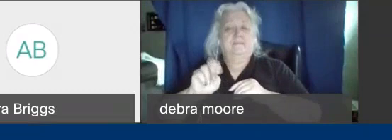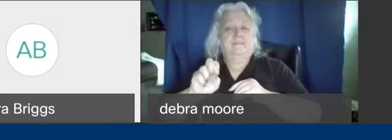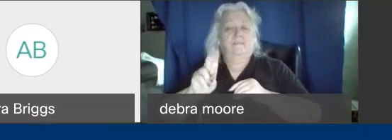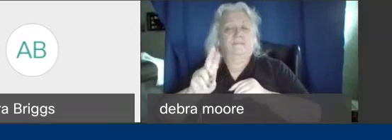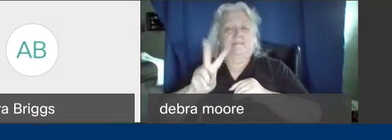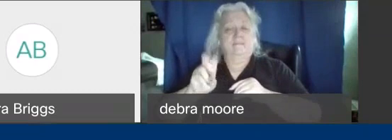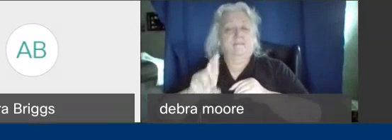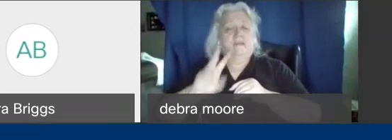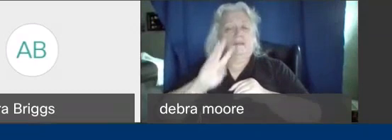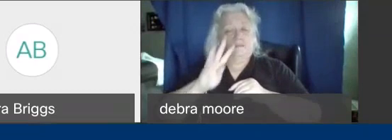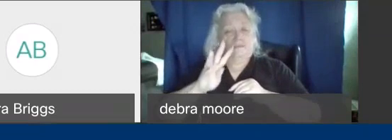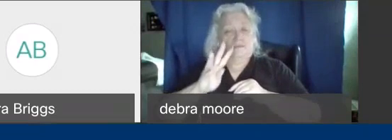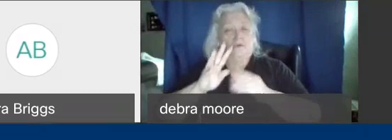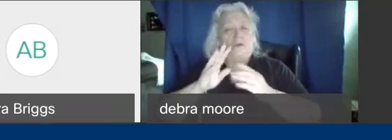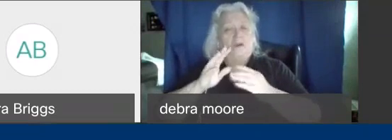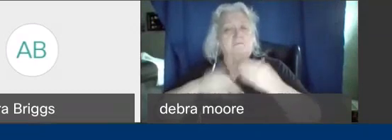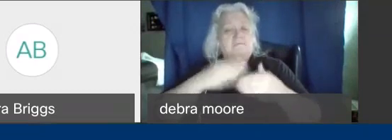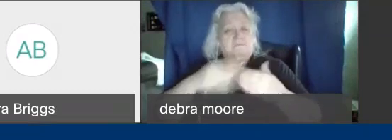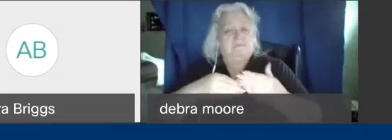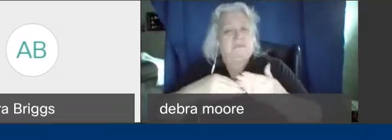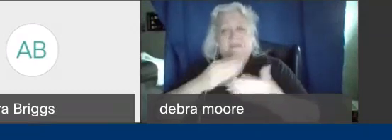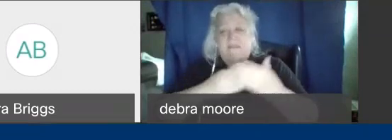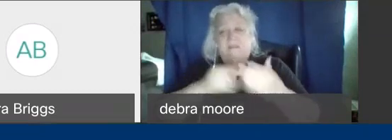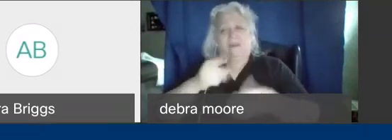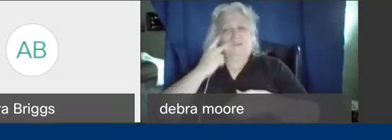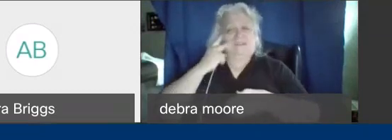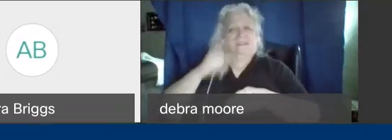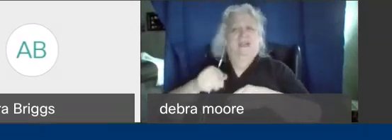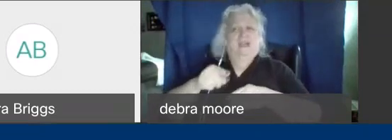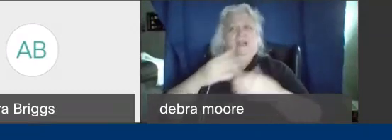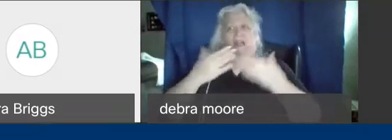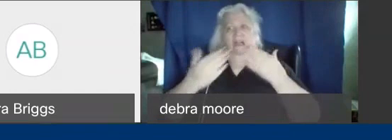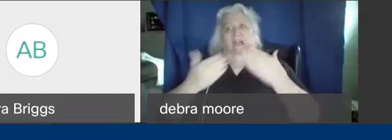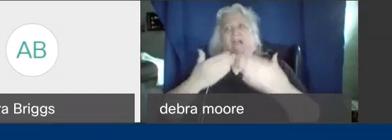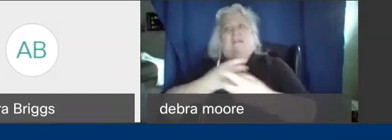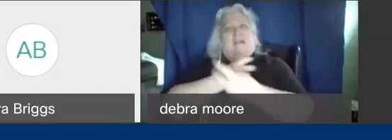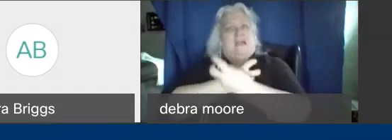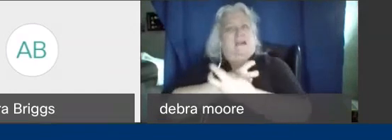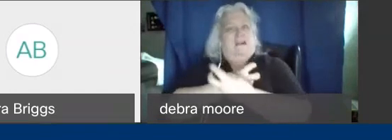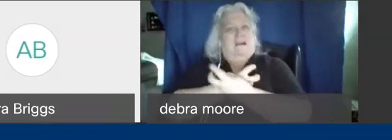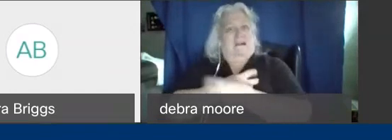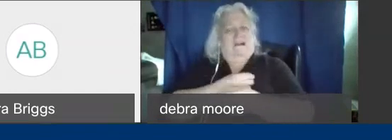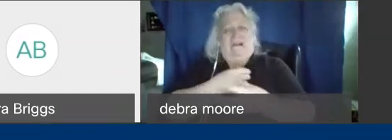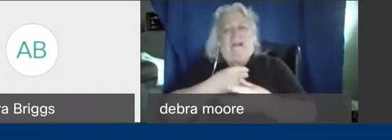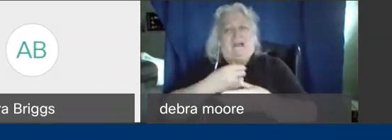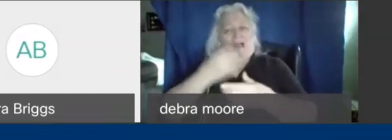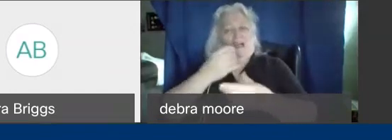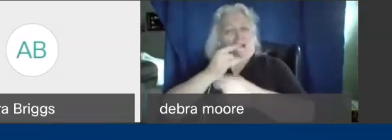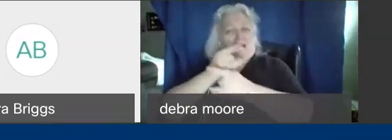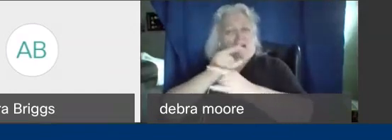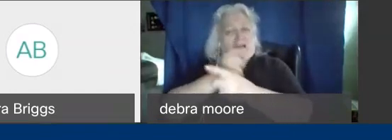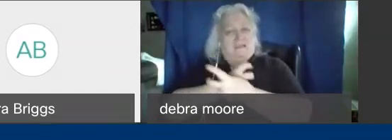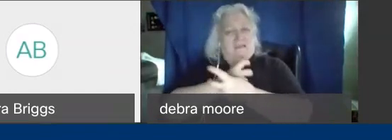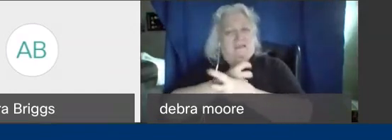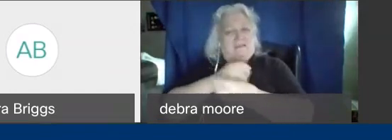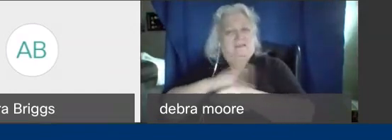got 4 steps. So if someone you know is possibly having symptoms of alcohol poisoning, what you'll do is you'll raise